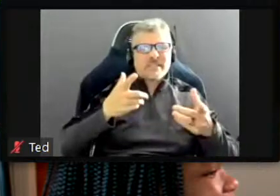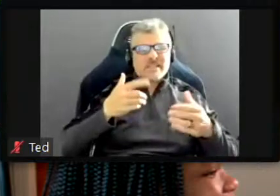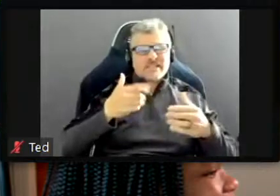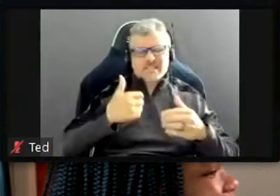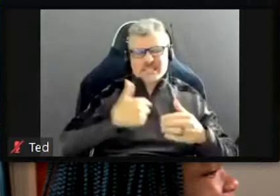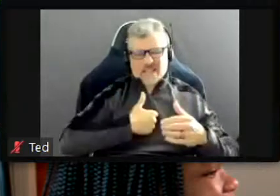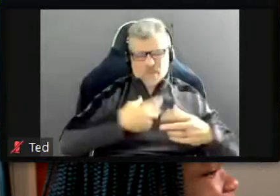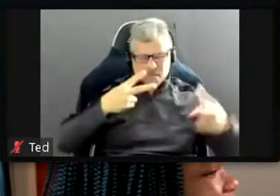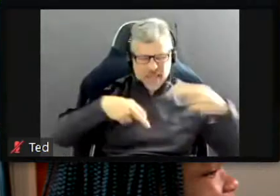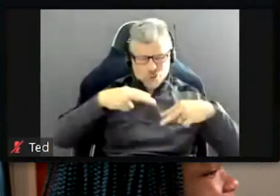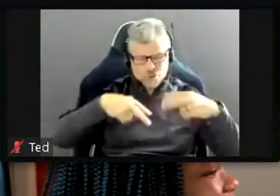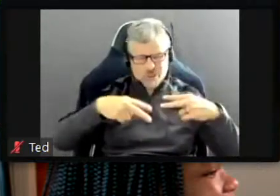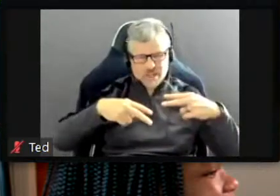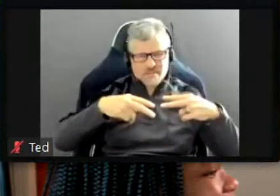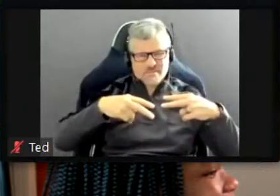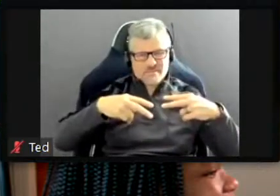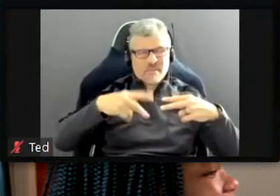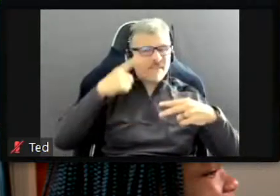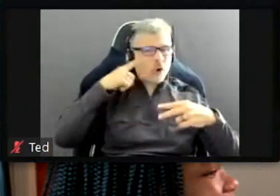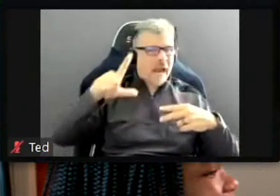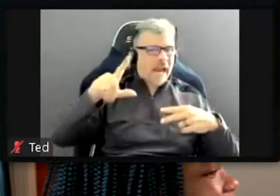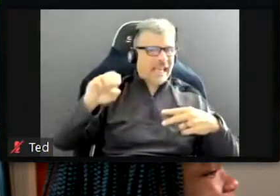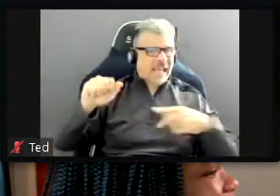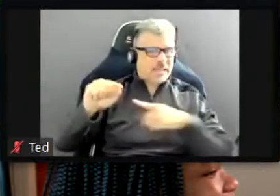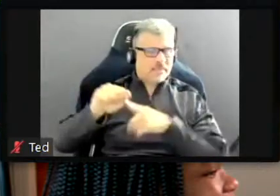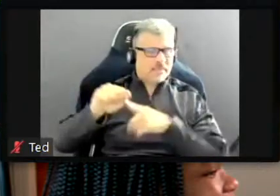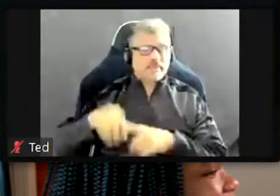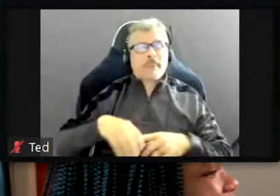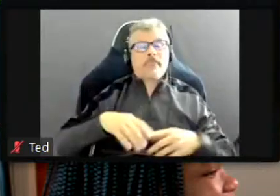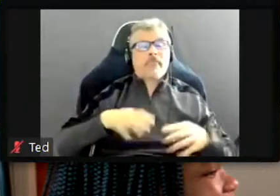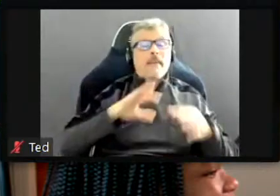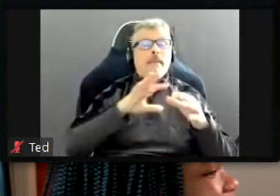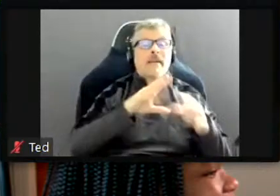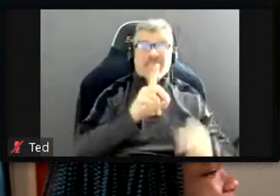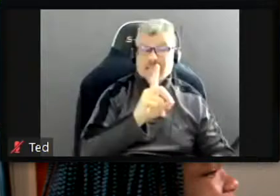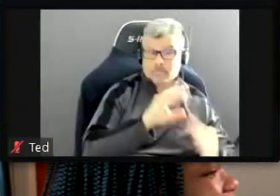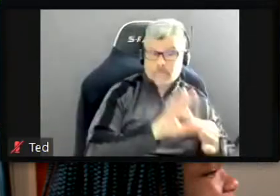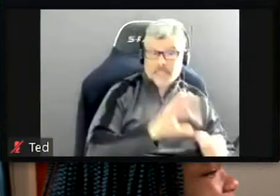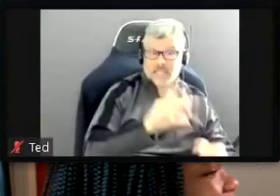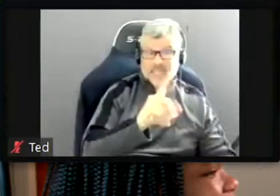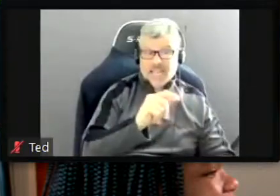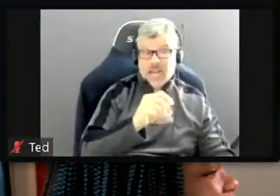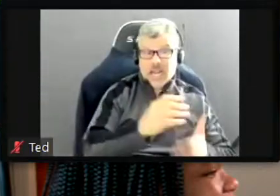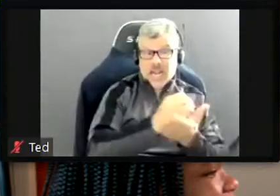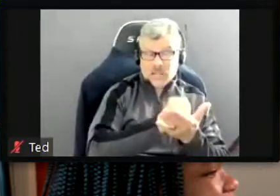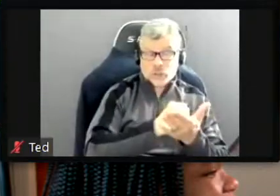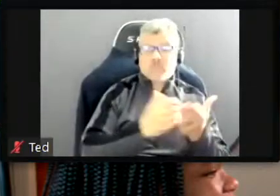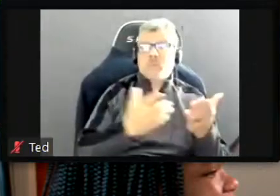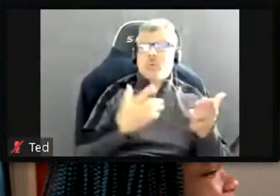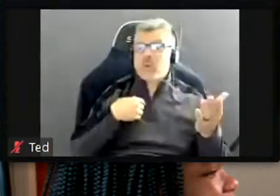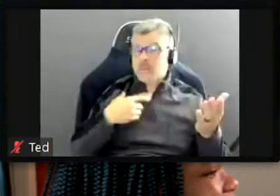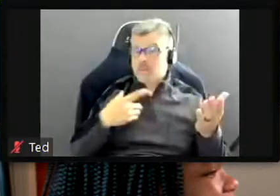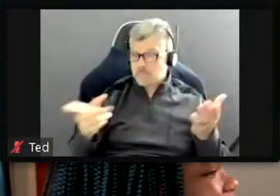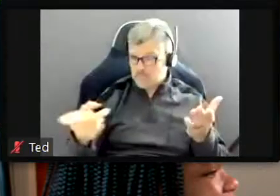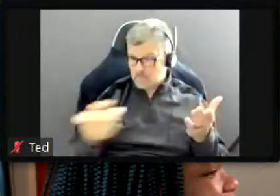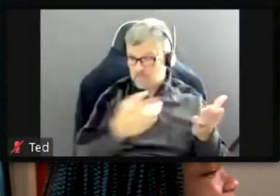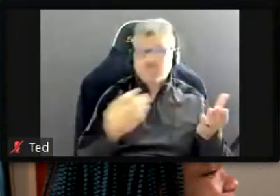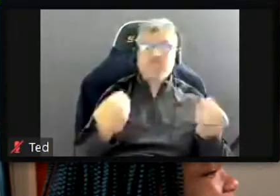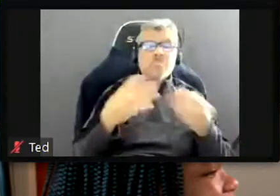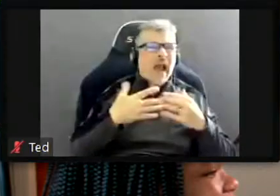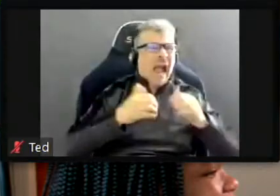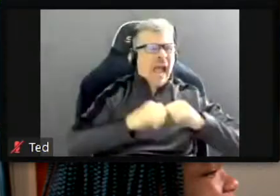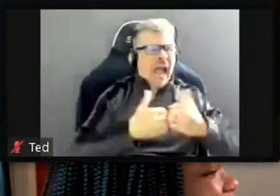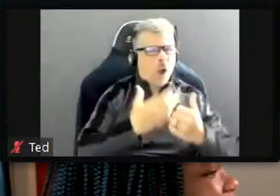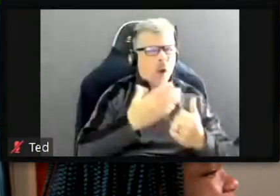LEAs. Then in terms of data collection, again, we heard how and then what. So in